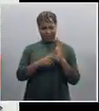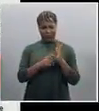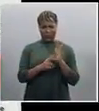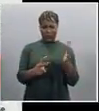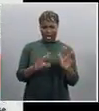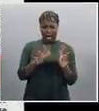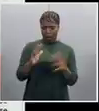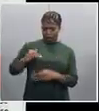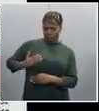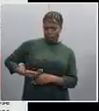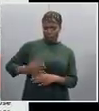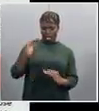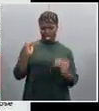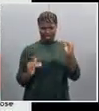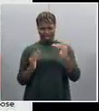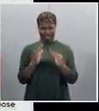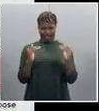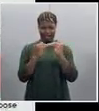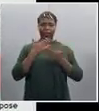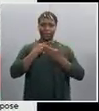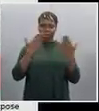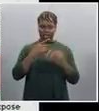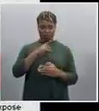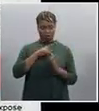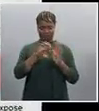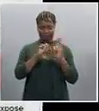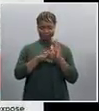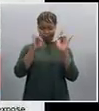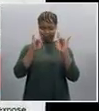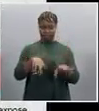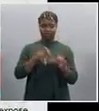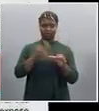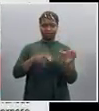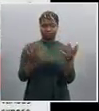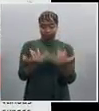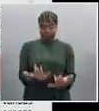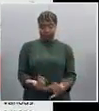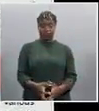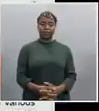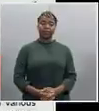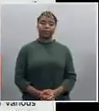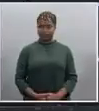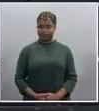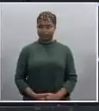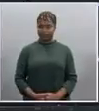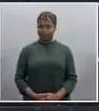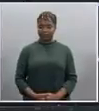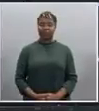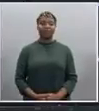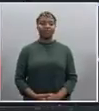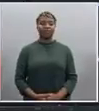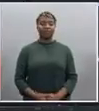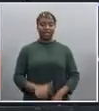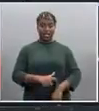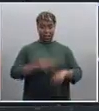way the sports body treats female athletes is dishonest and unethical. We'll speak to him. This